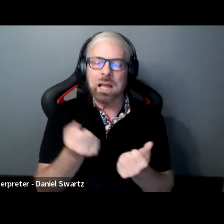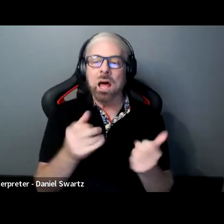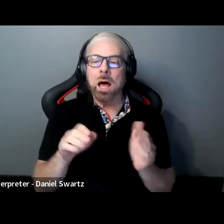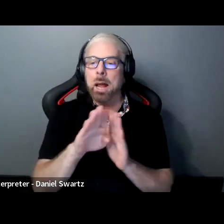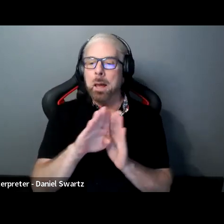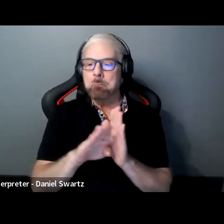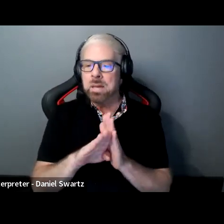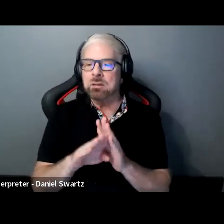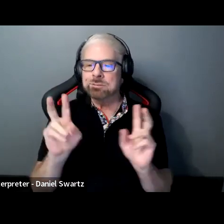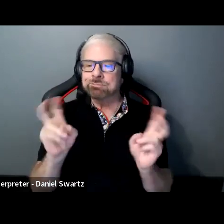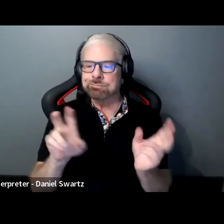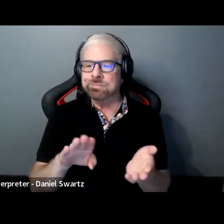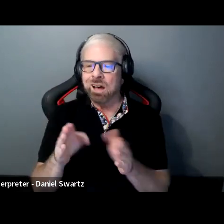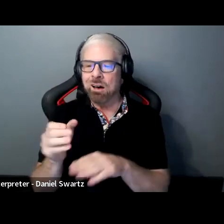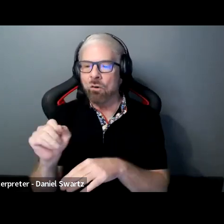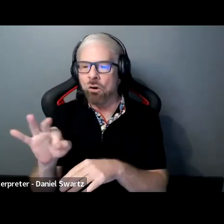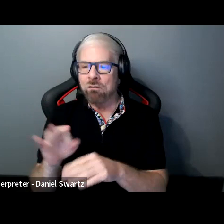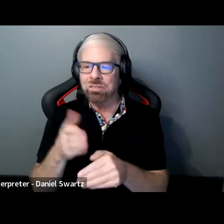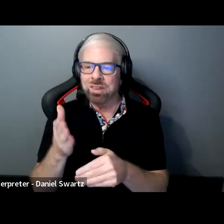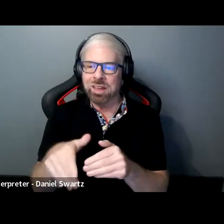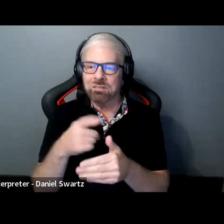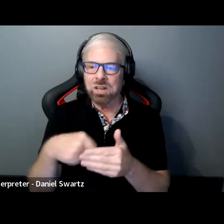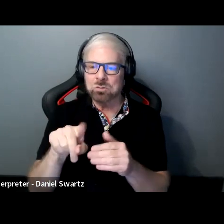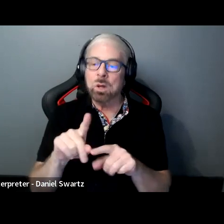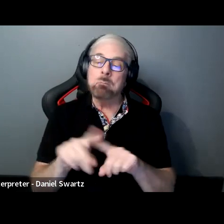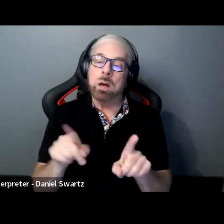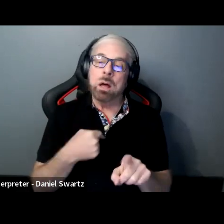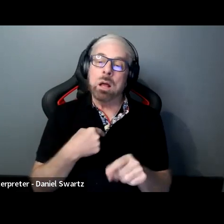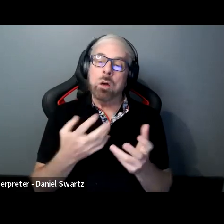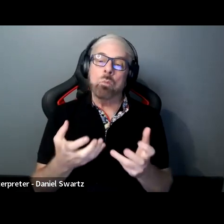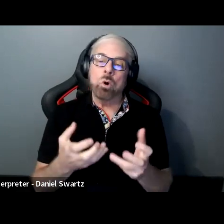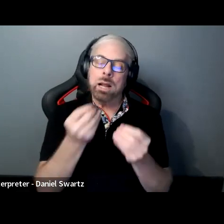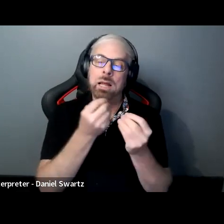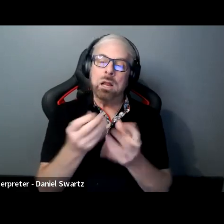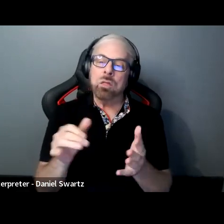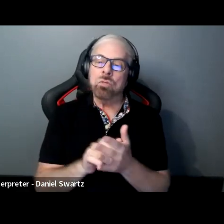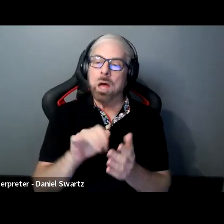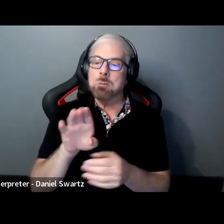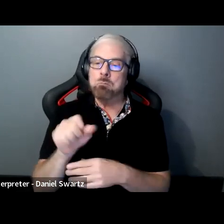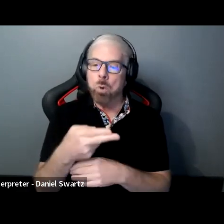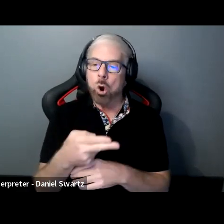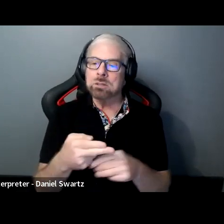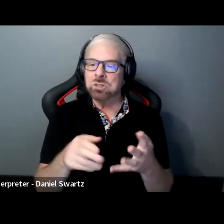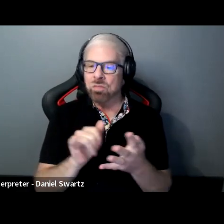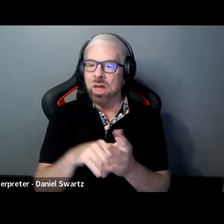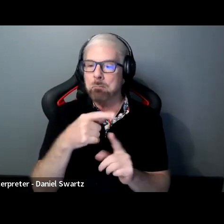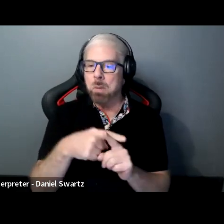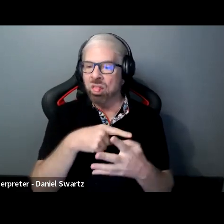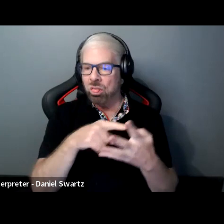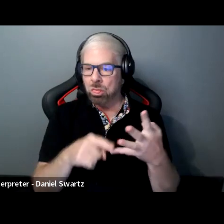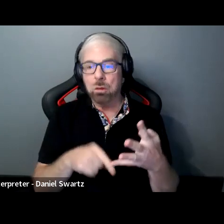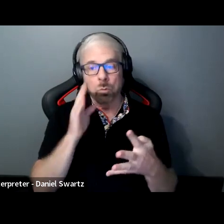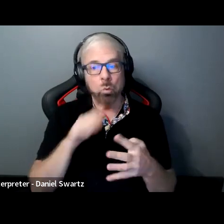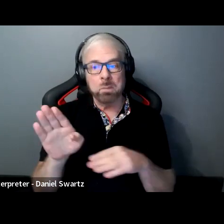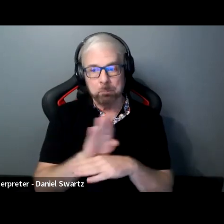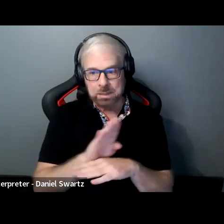off at the end of next week, I did want to let you know that March is going to be a pretty busy month. If